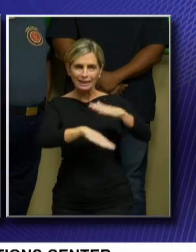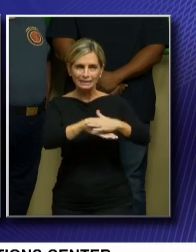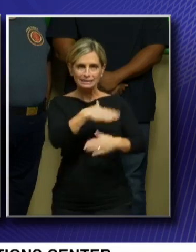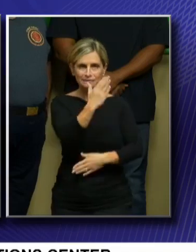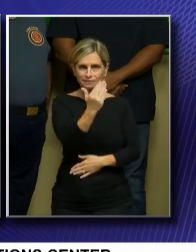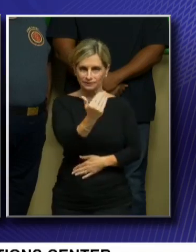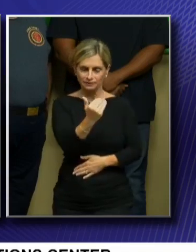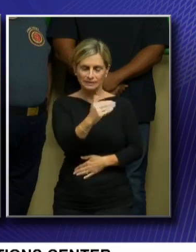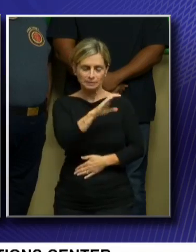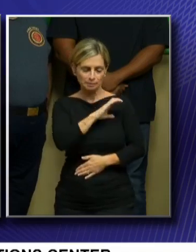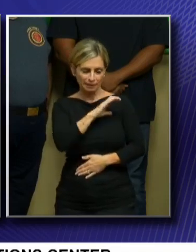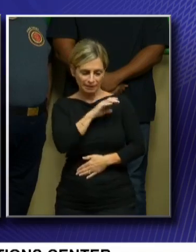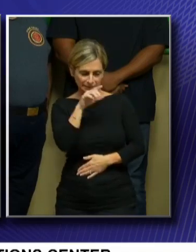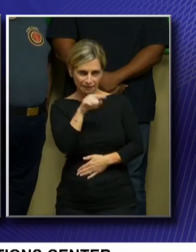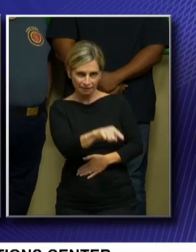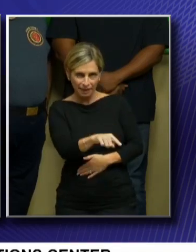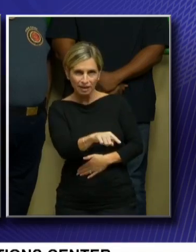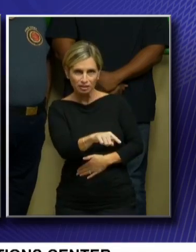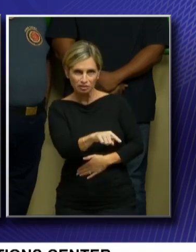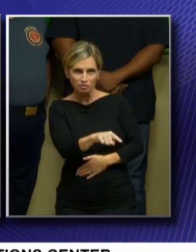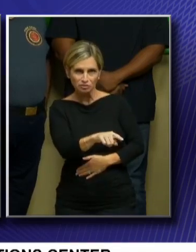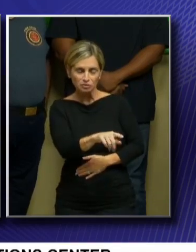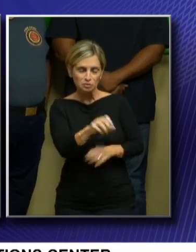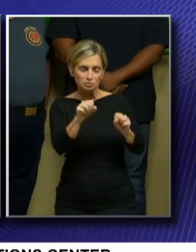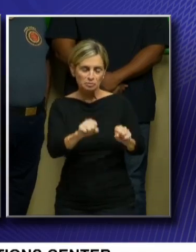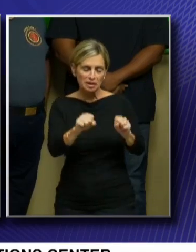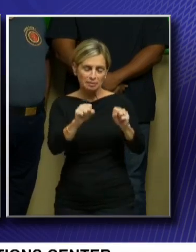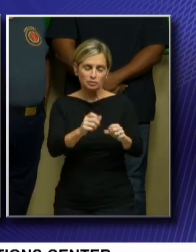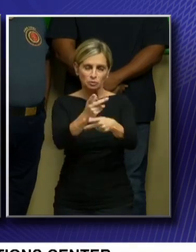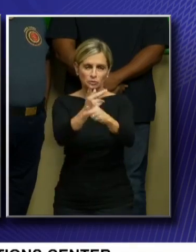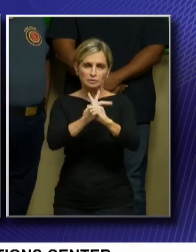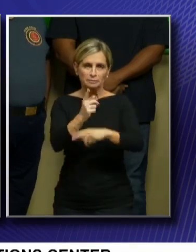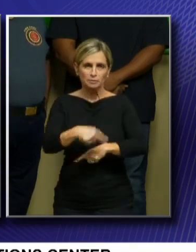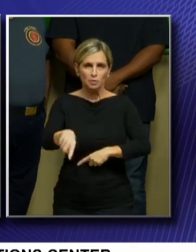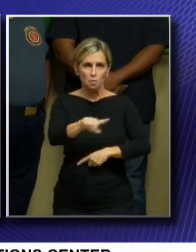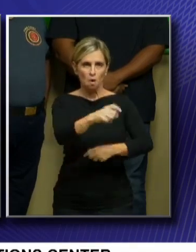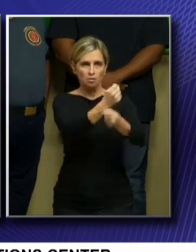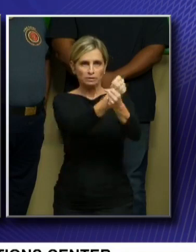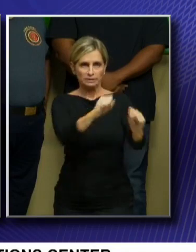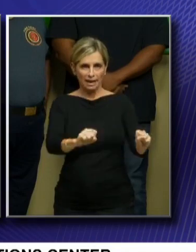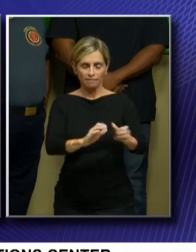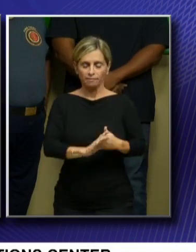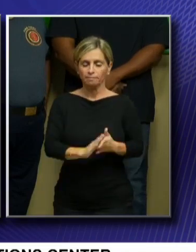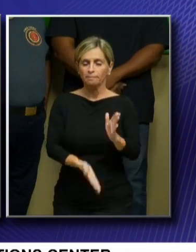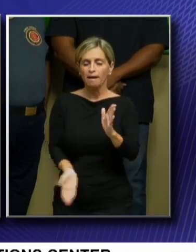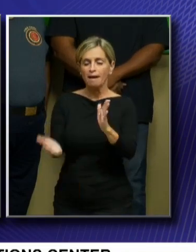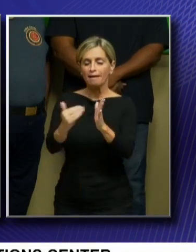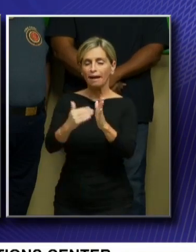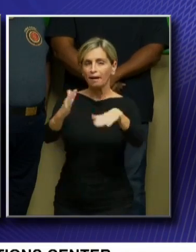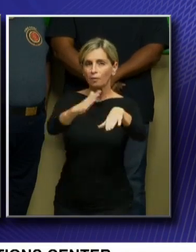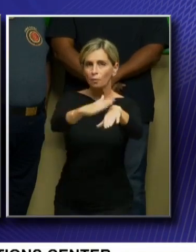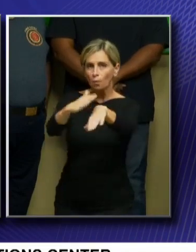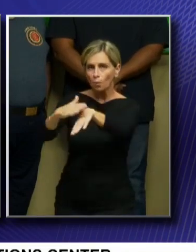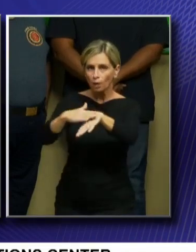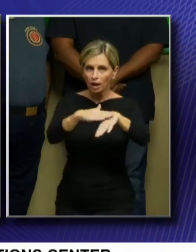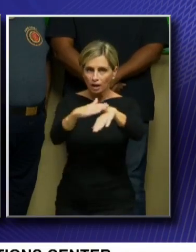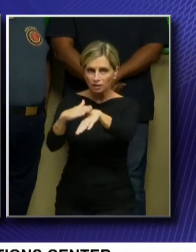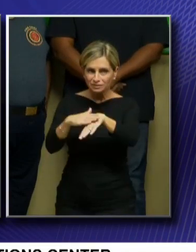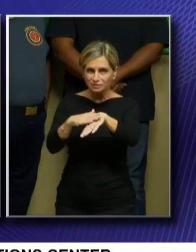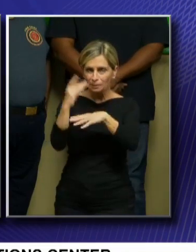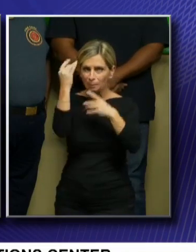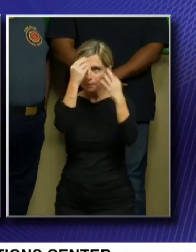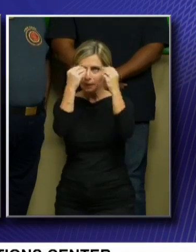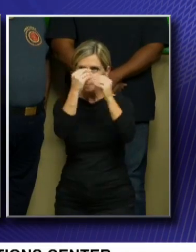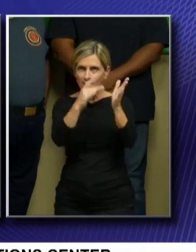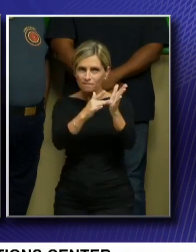very, very safe. If you need to use a shelter, please do so. Again, I'm going to repeat my warning about those who want to take advantage of the